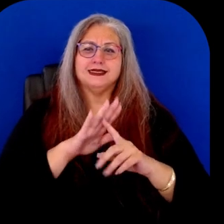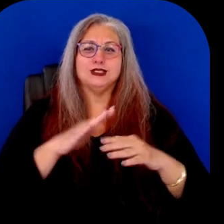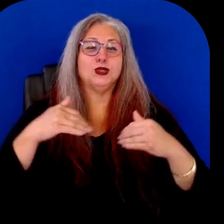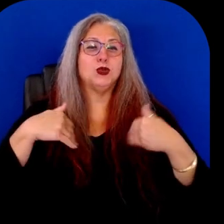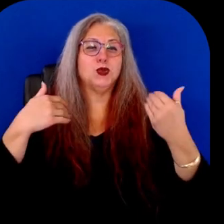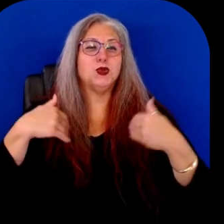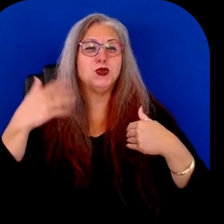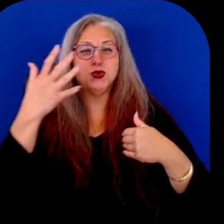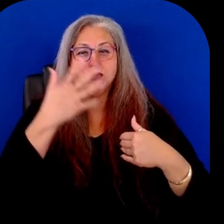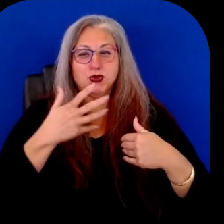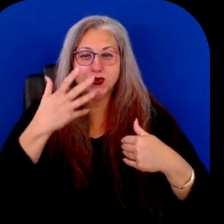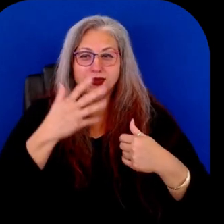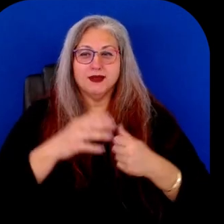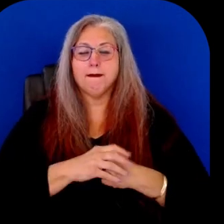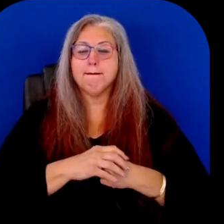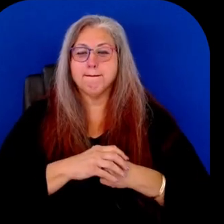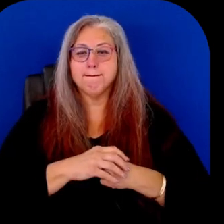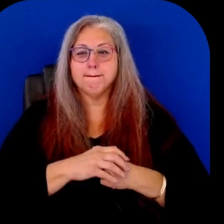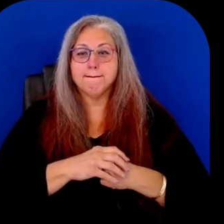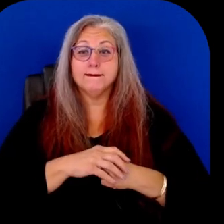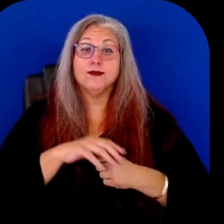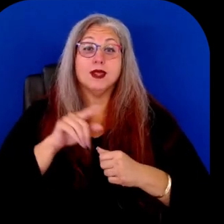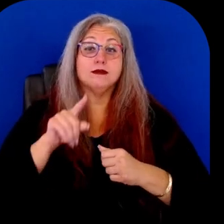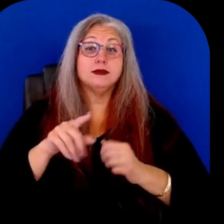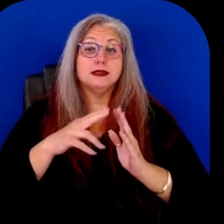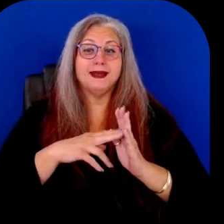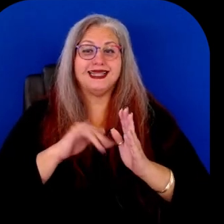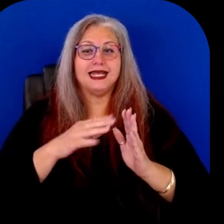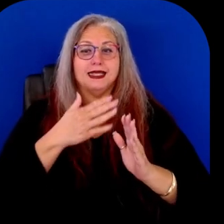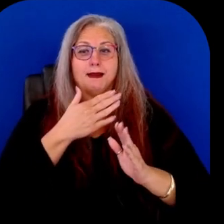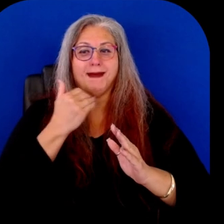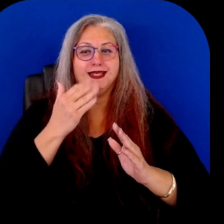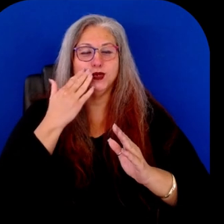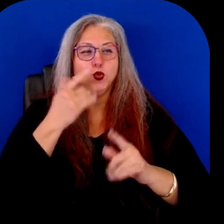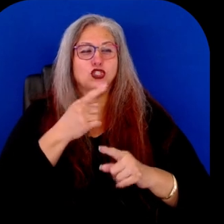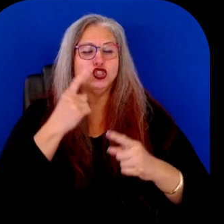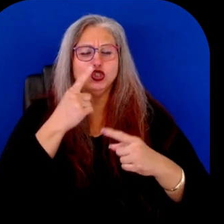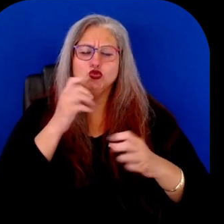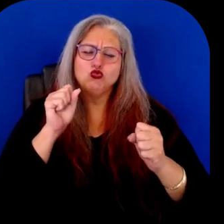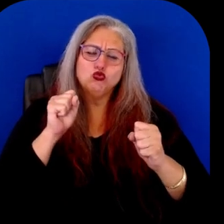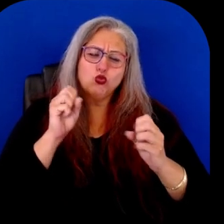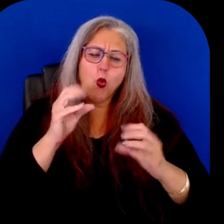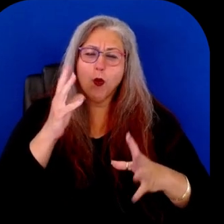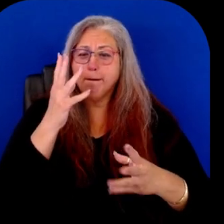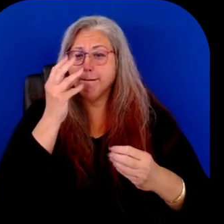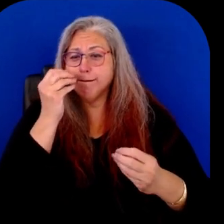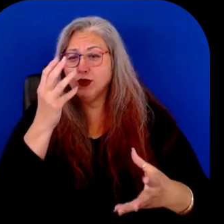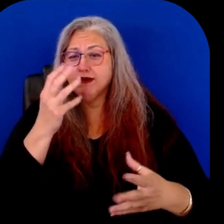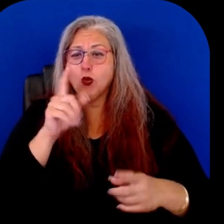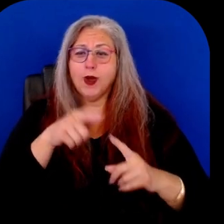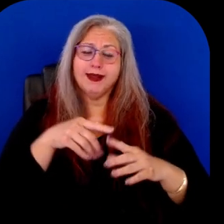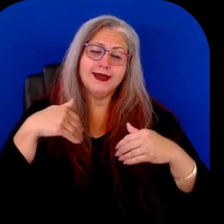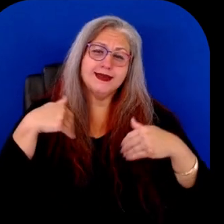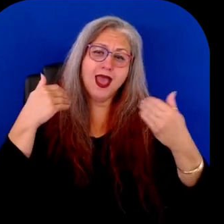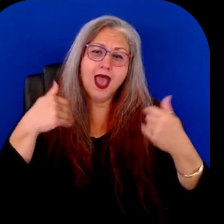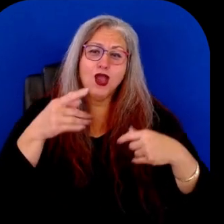youth, time of youth. And this is the best that, she looked so beautiful when she was